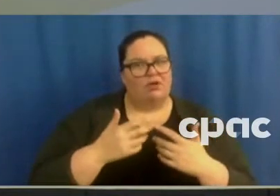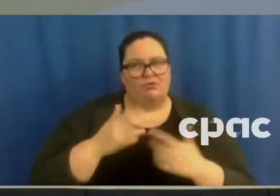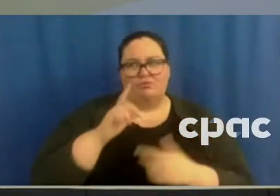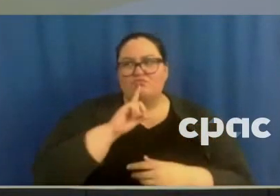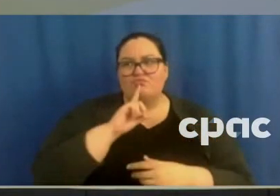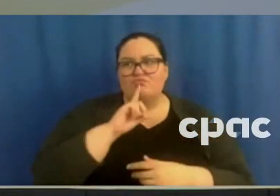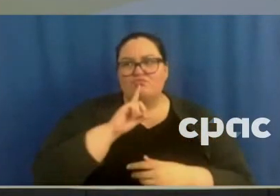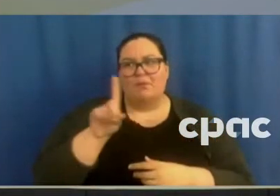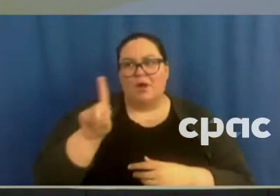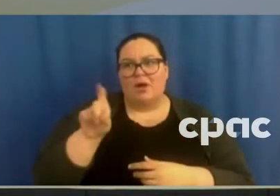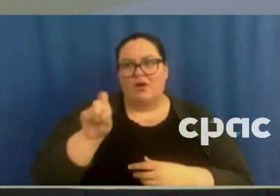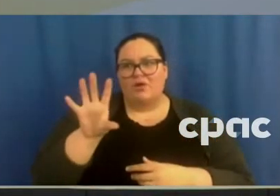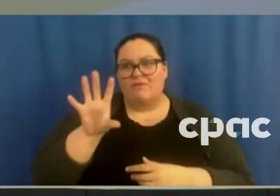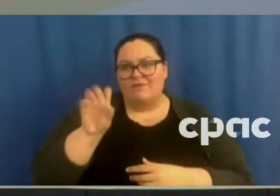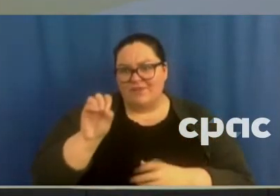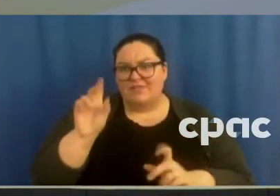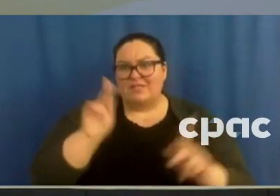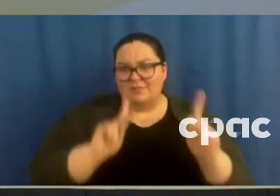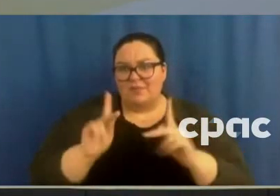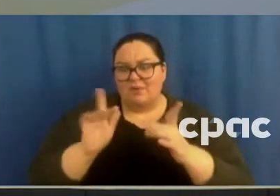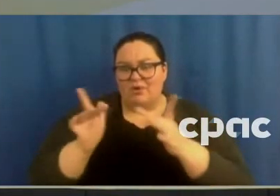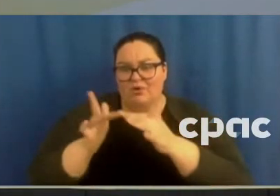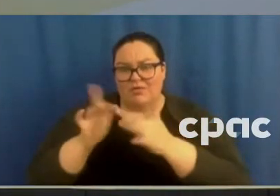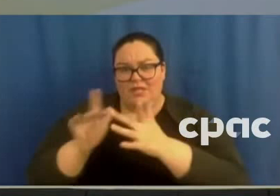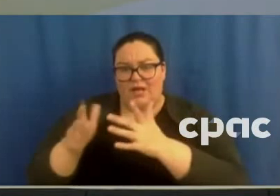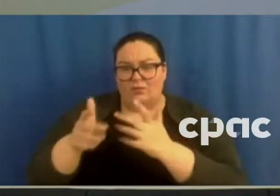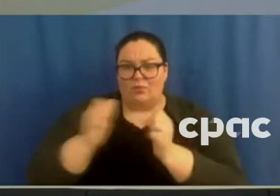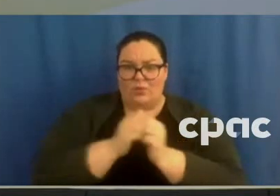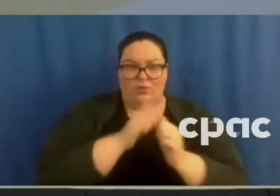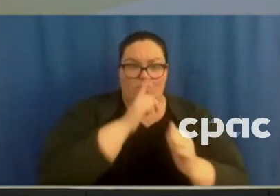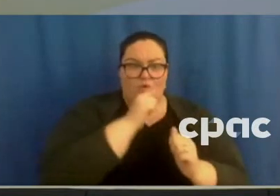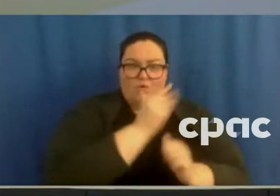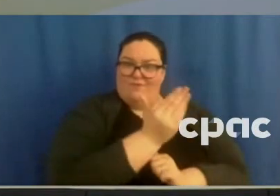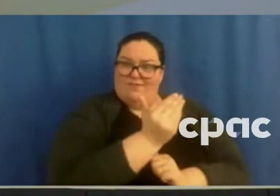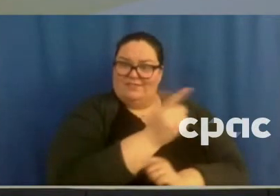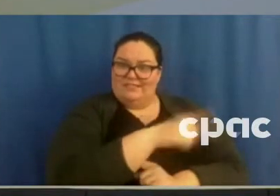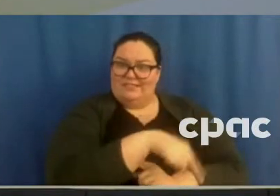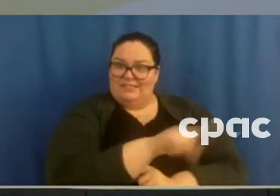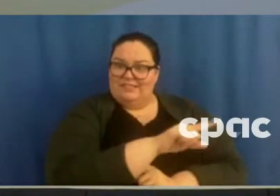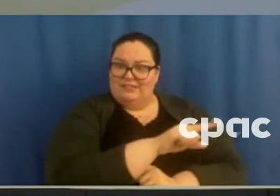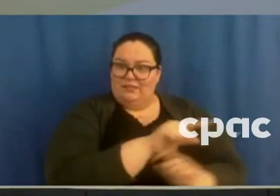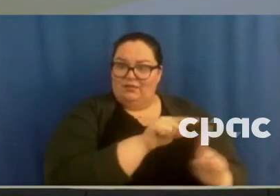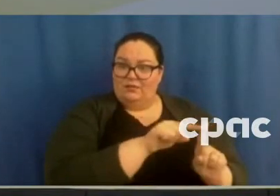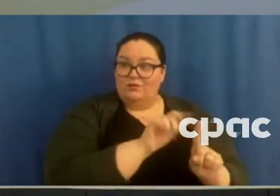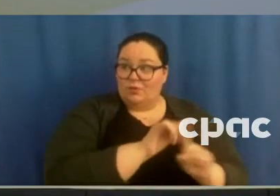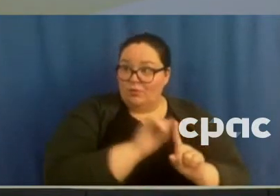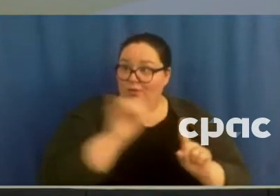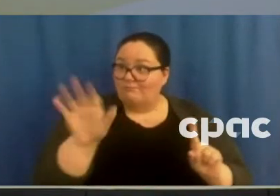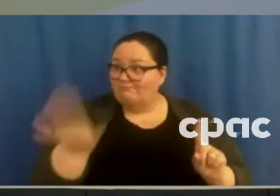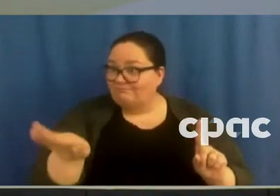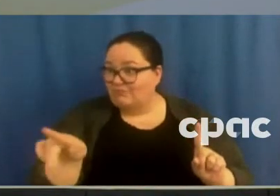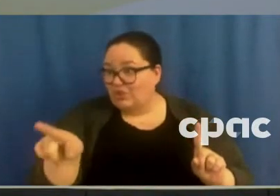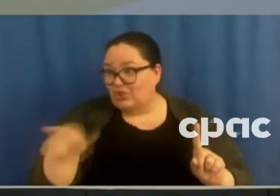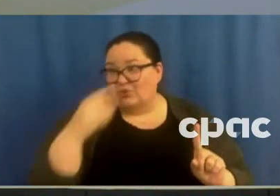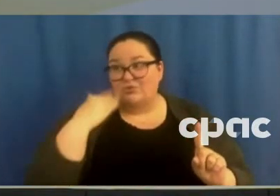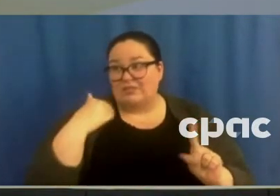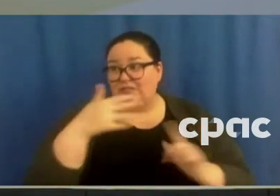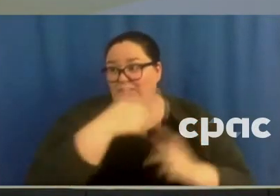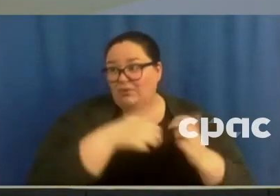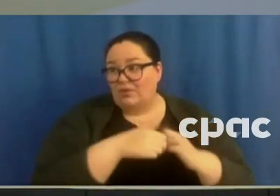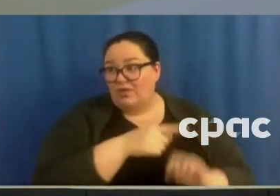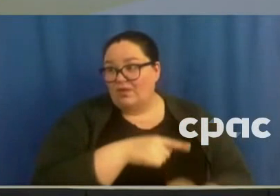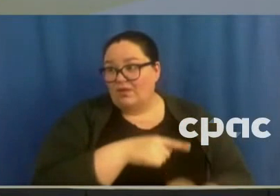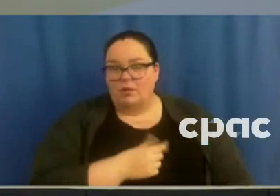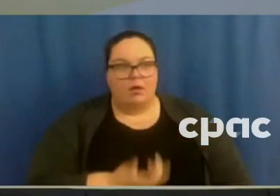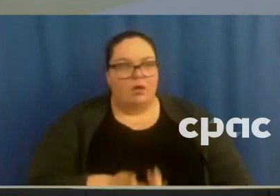with COVID-19 or being named as a close contact is very difficult for many people. As friends and neighbors,